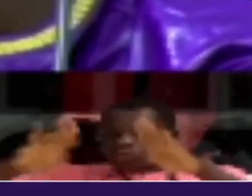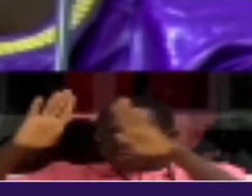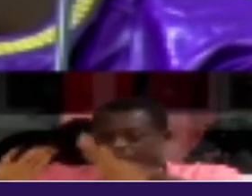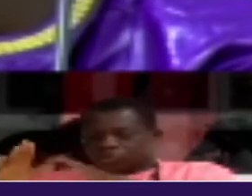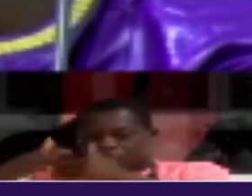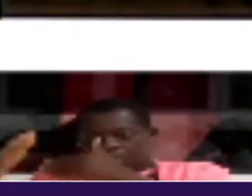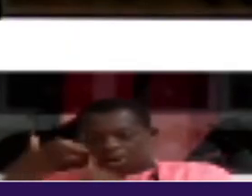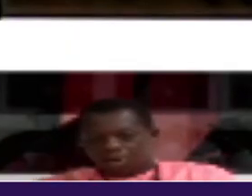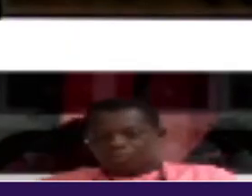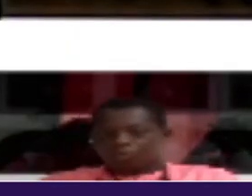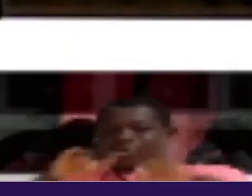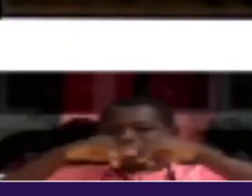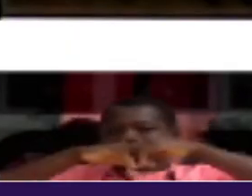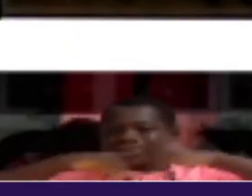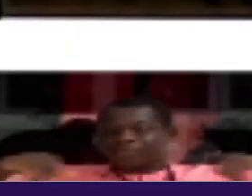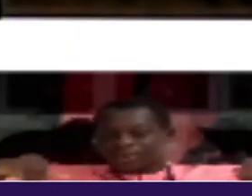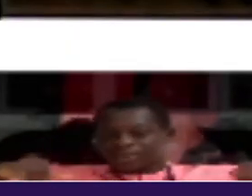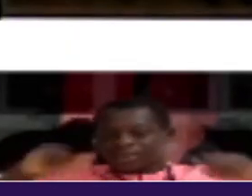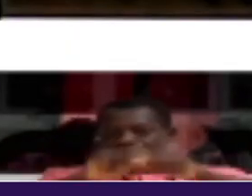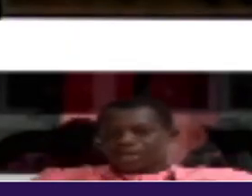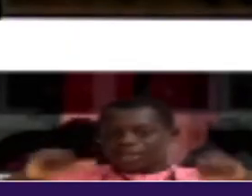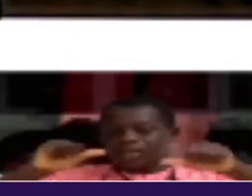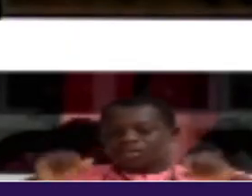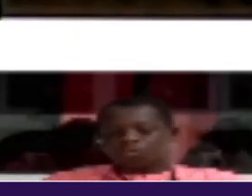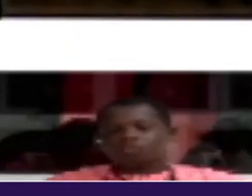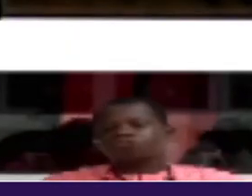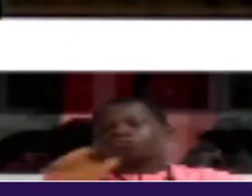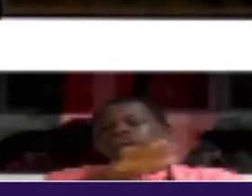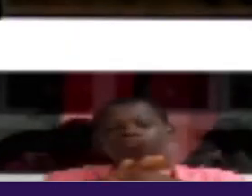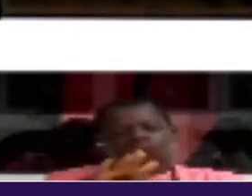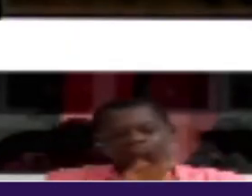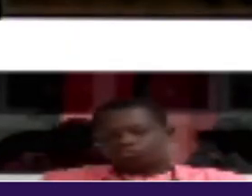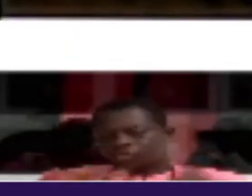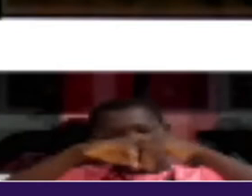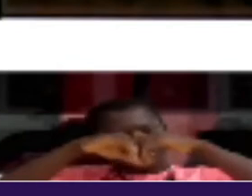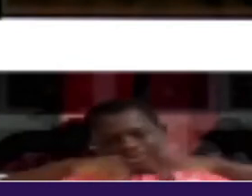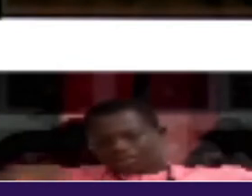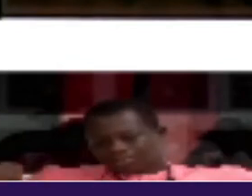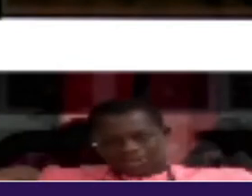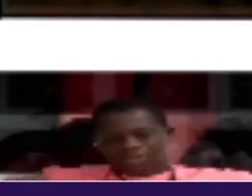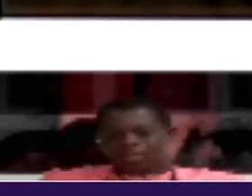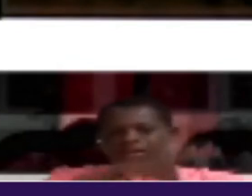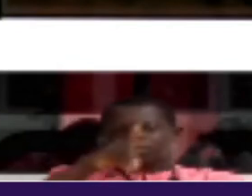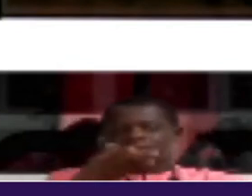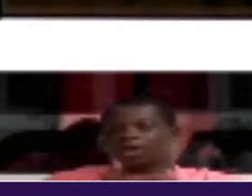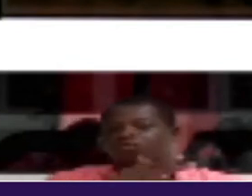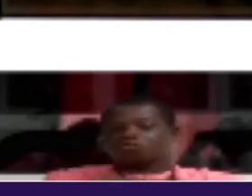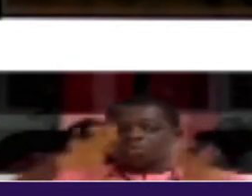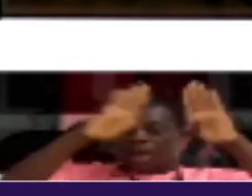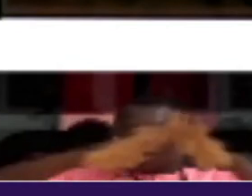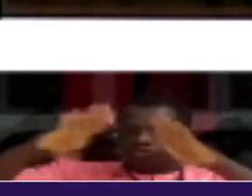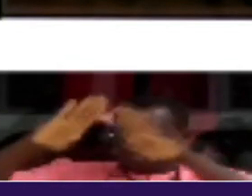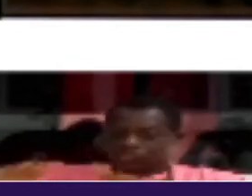completely isolated area? I believe it's a completely isolated area because there were no buildings or any